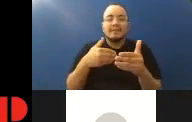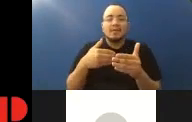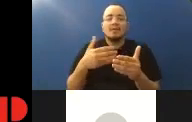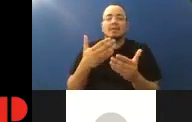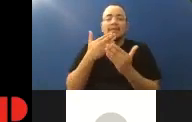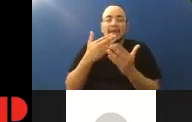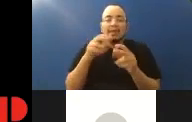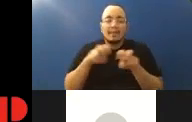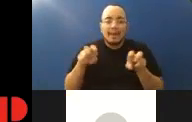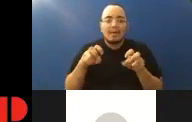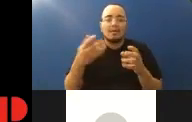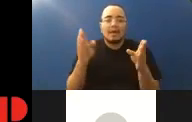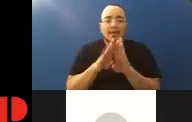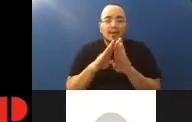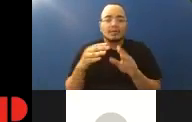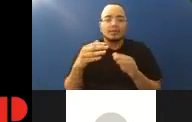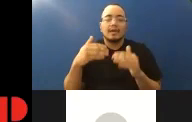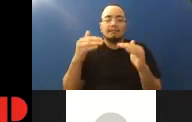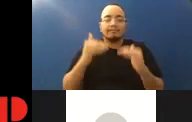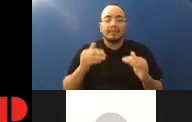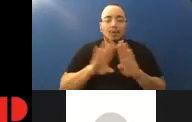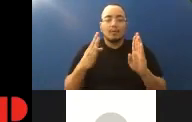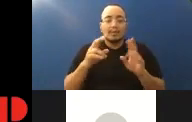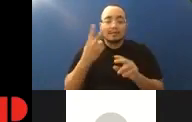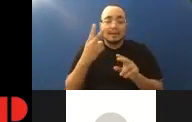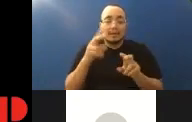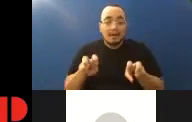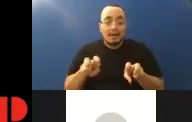and wrap this panel up and move on to the second panel?